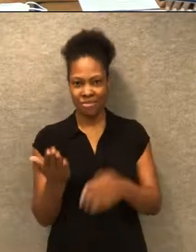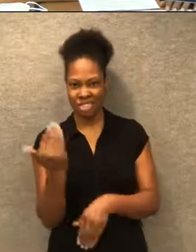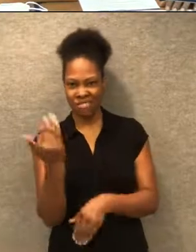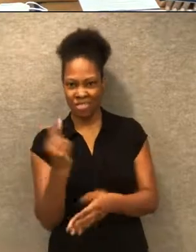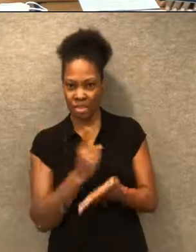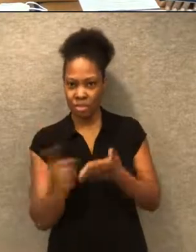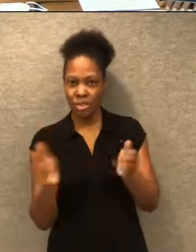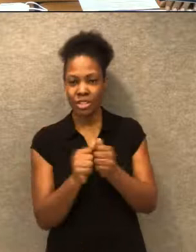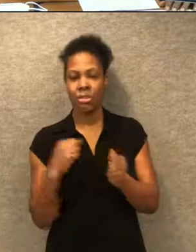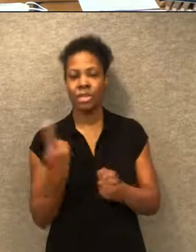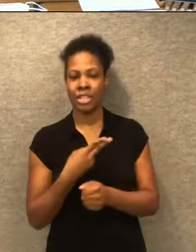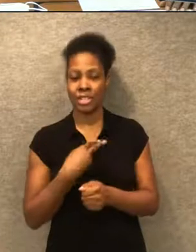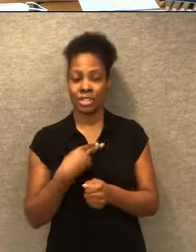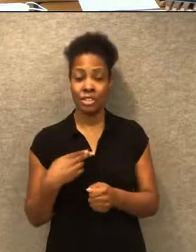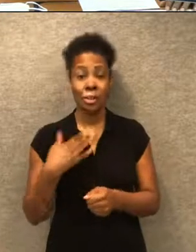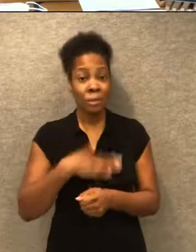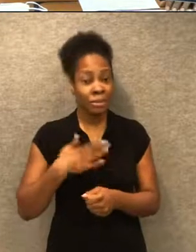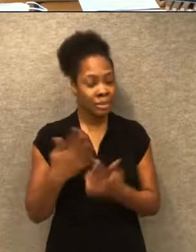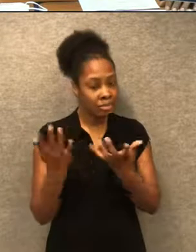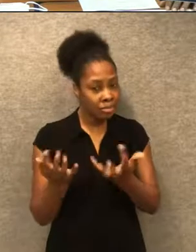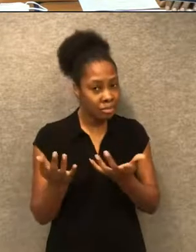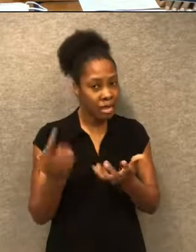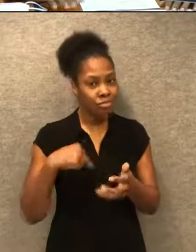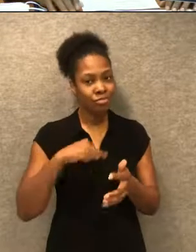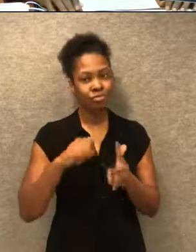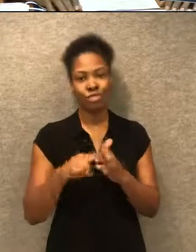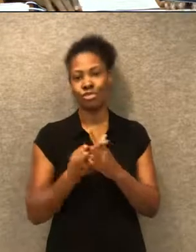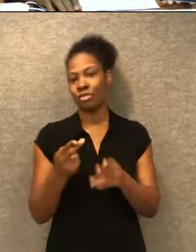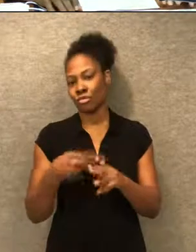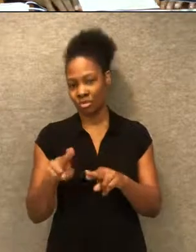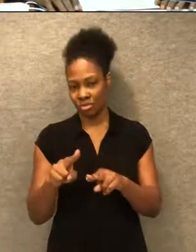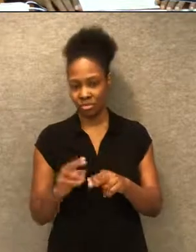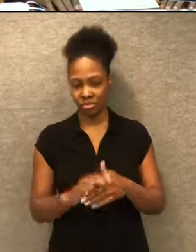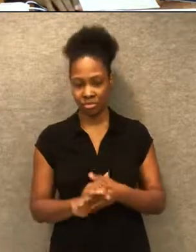also. So again, hold on, and we're going to start momentarily.